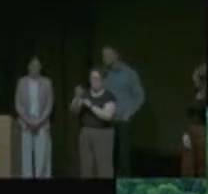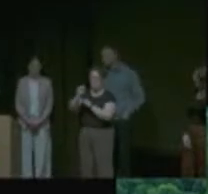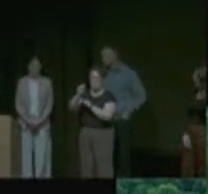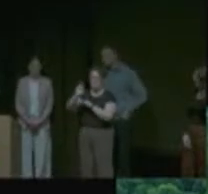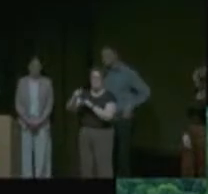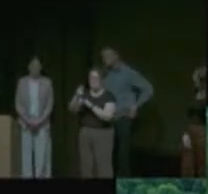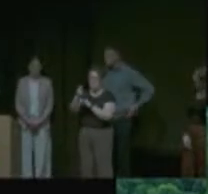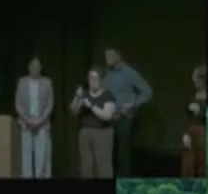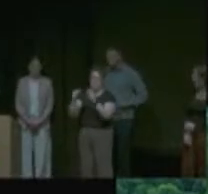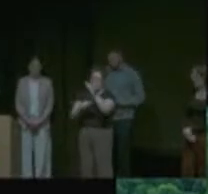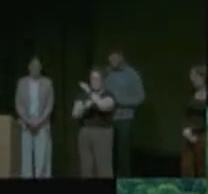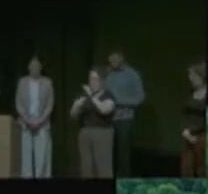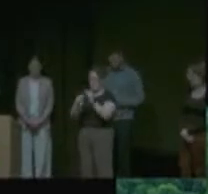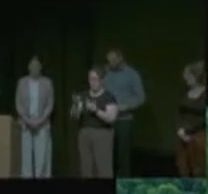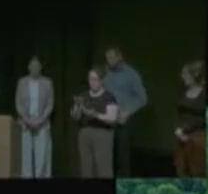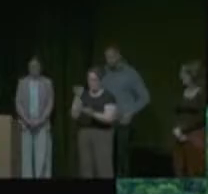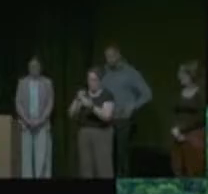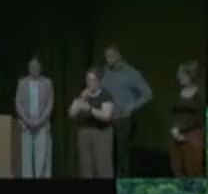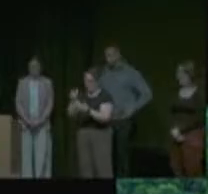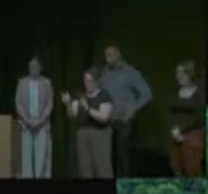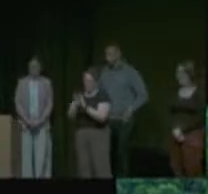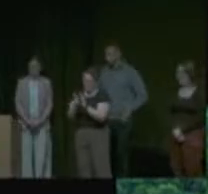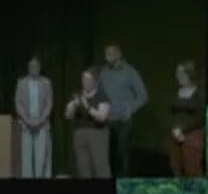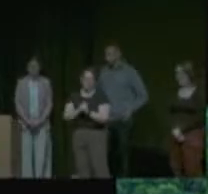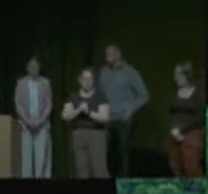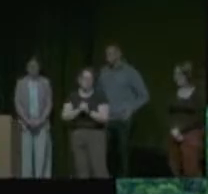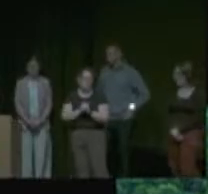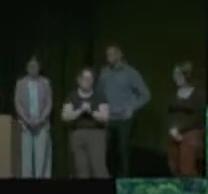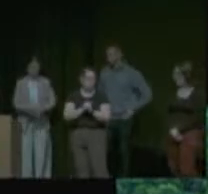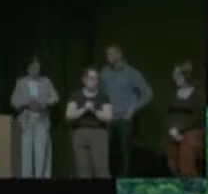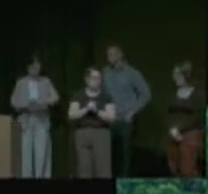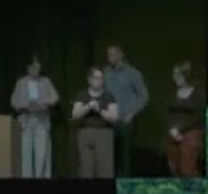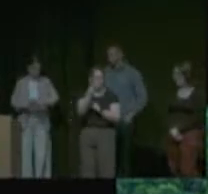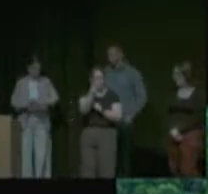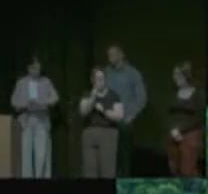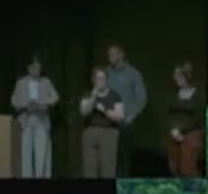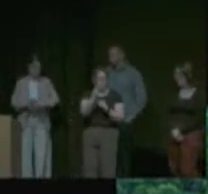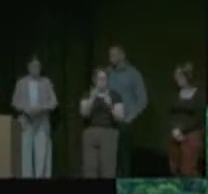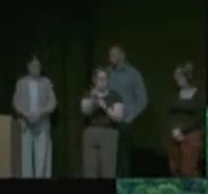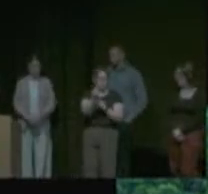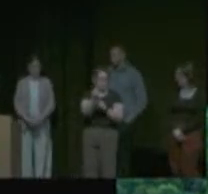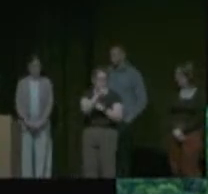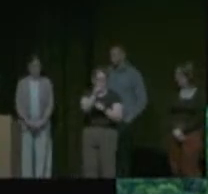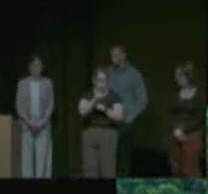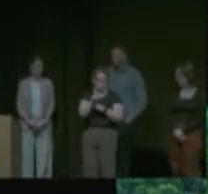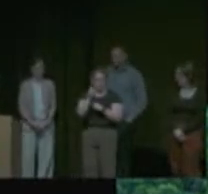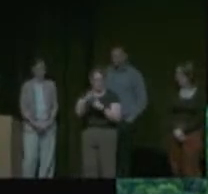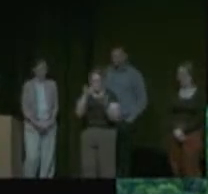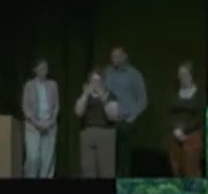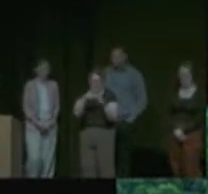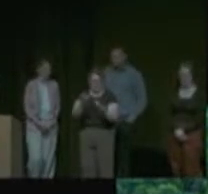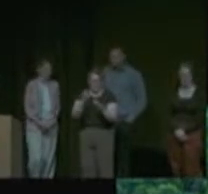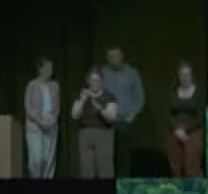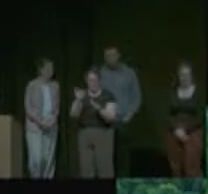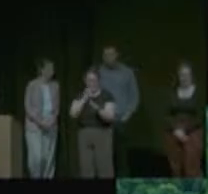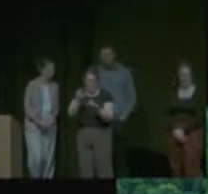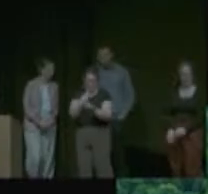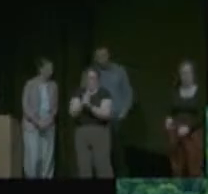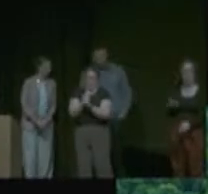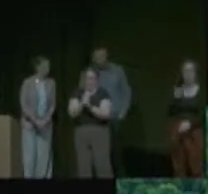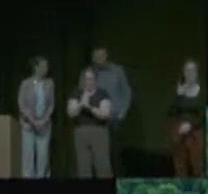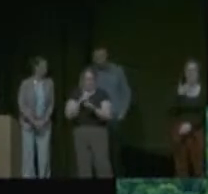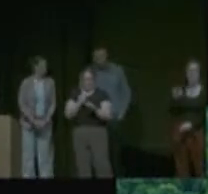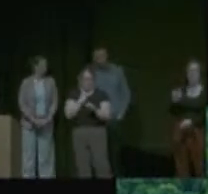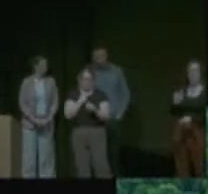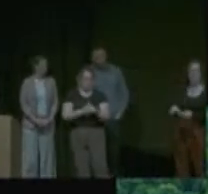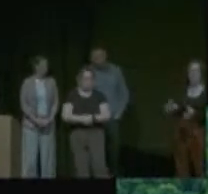Oh, go ahead, Mayor. And then we're going to do 2 questions, and then we need to be done because they're going to lock us in if we don't. Thank you. Just a comment and a